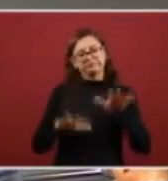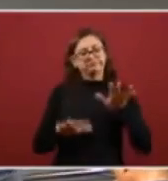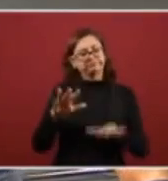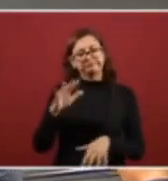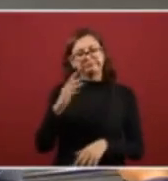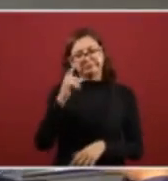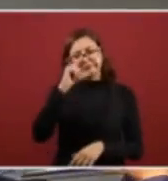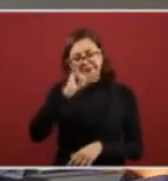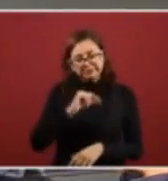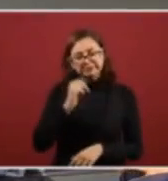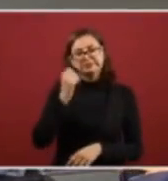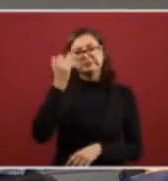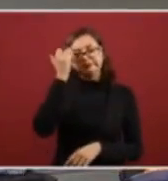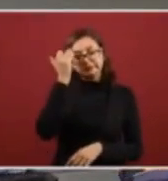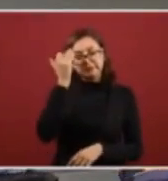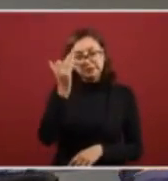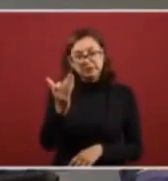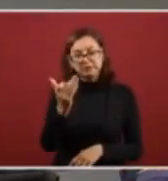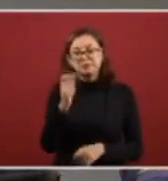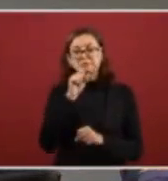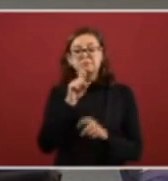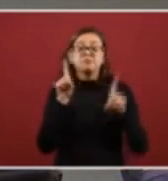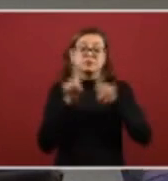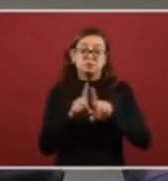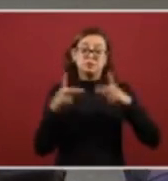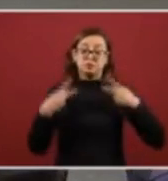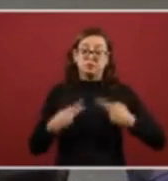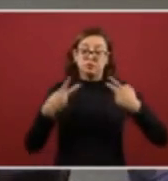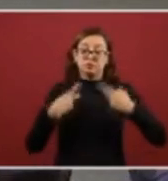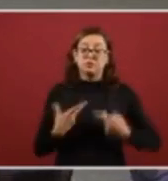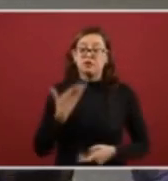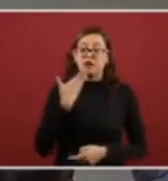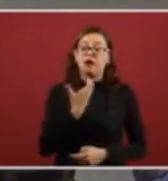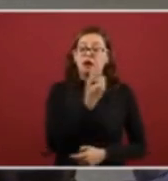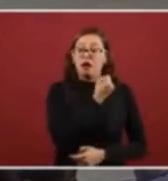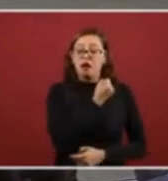so you would go to where a leak is.